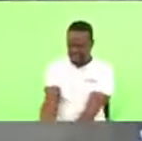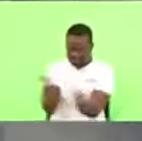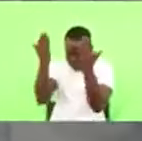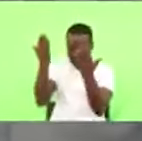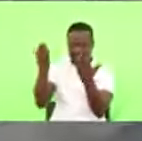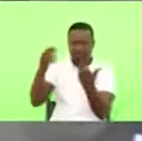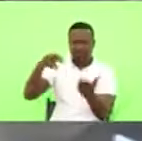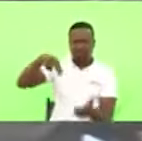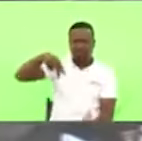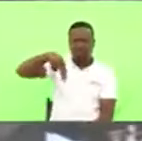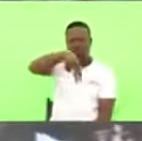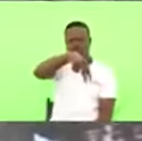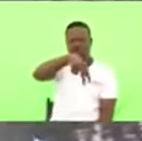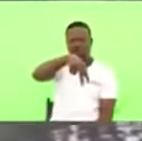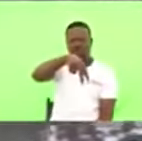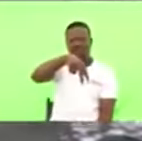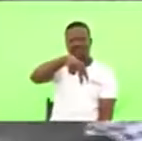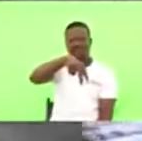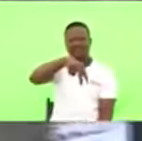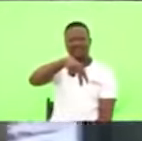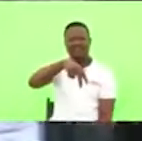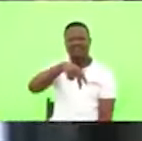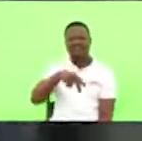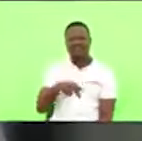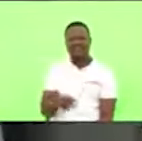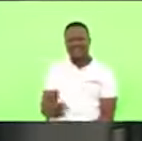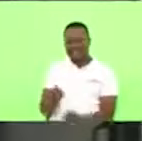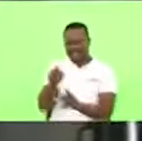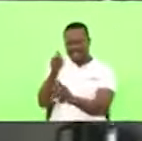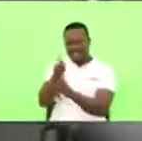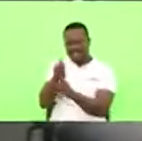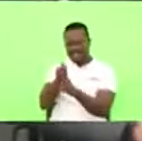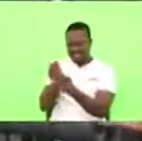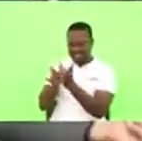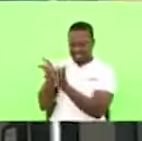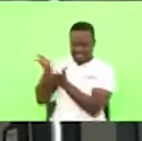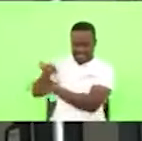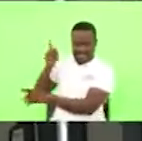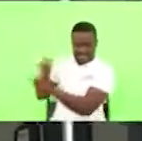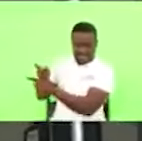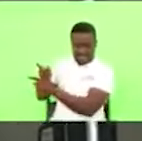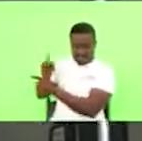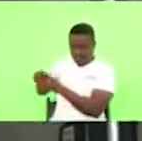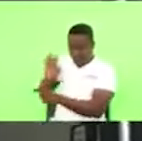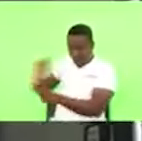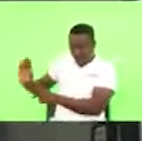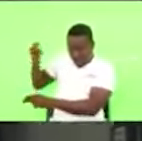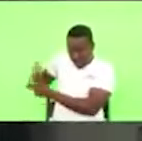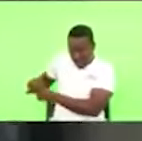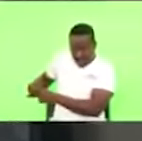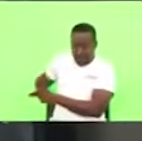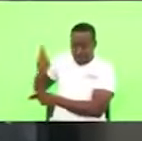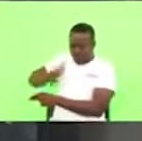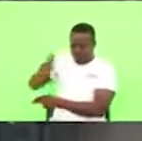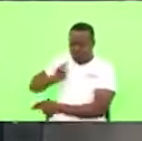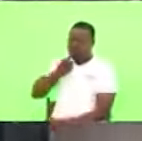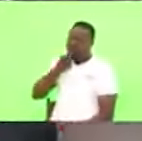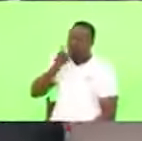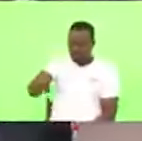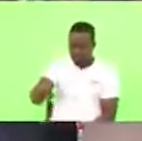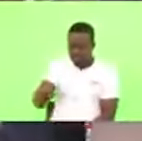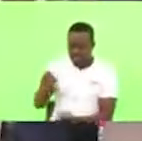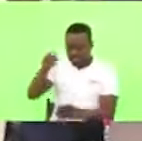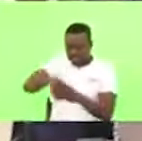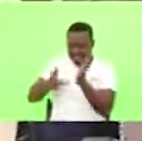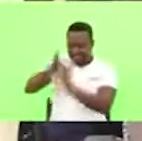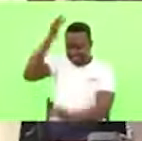of Nazareth. Now, the one we are supposed to be dead, oh, in his name, rise and walk. And the